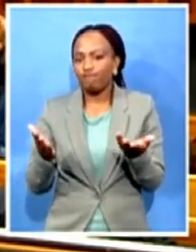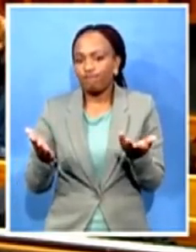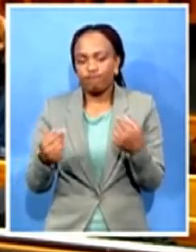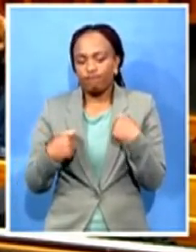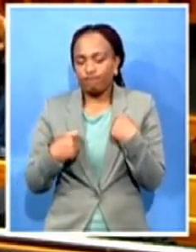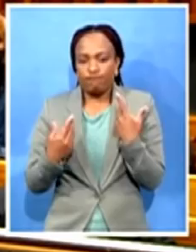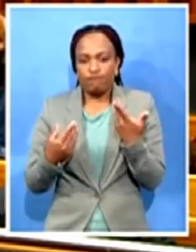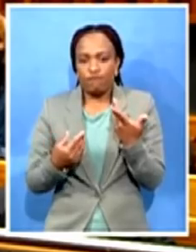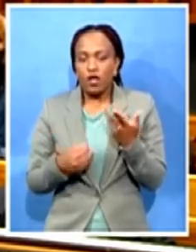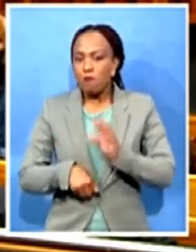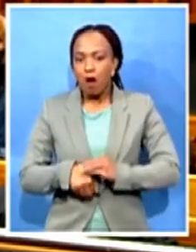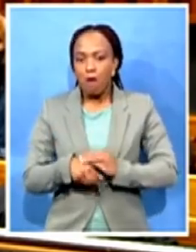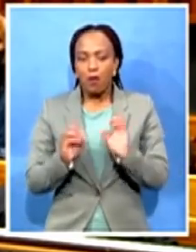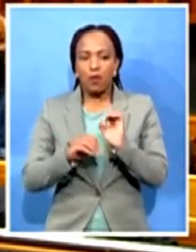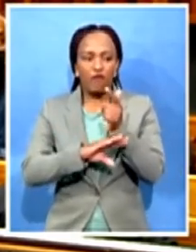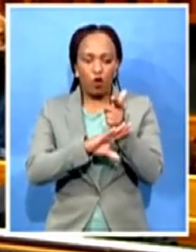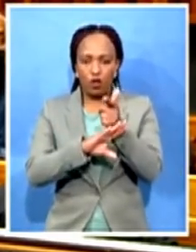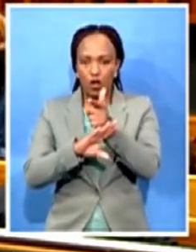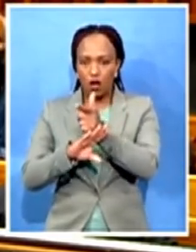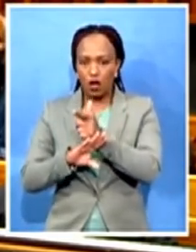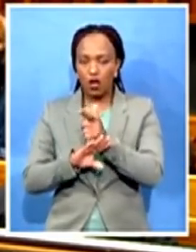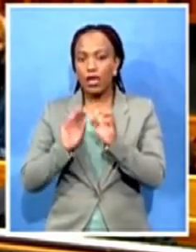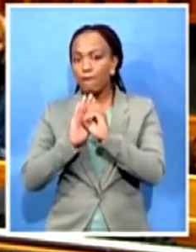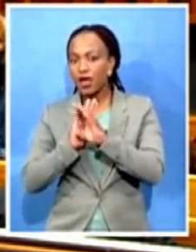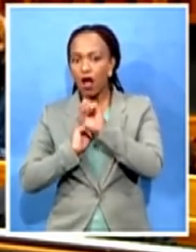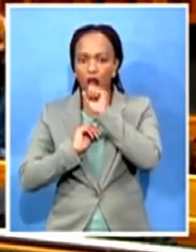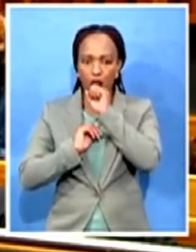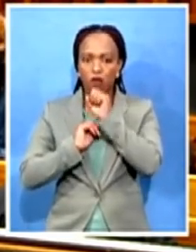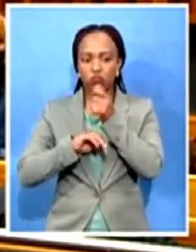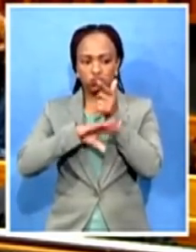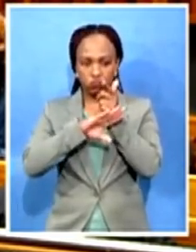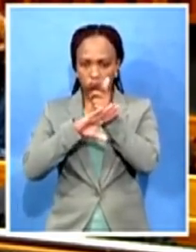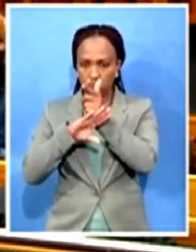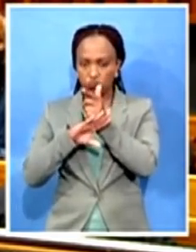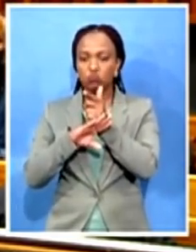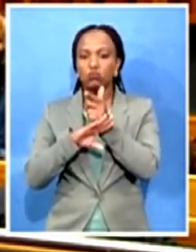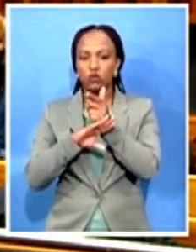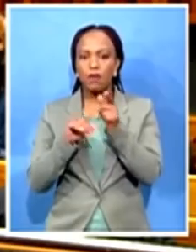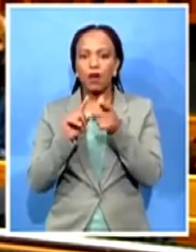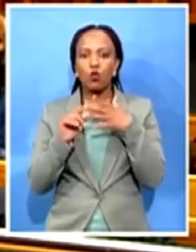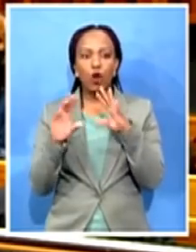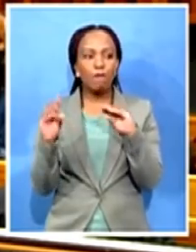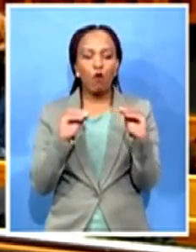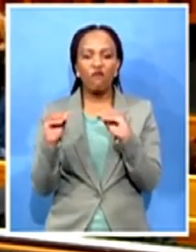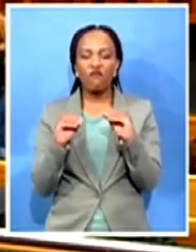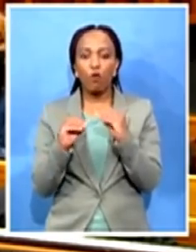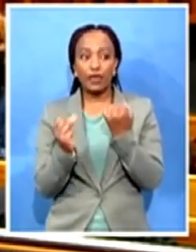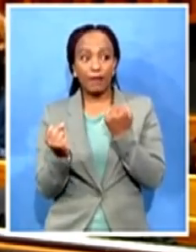this regard. I do not want movement around the court while the proceedings is